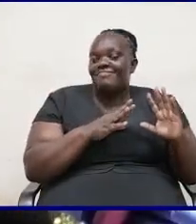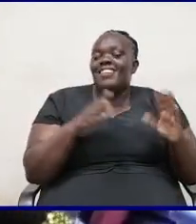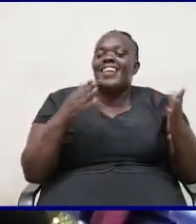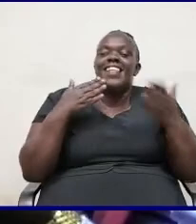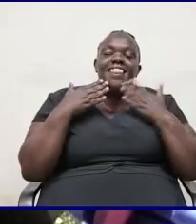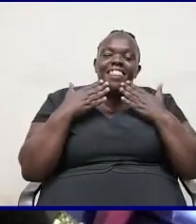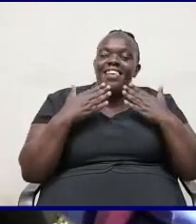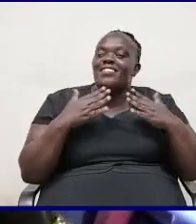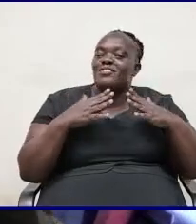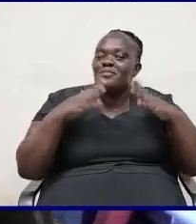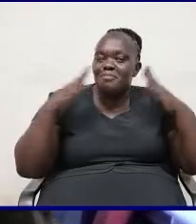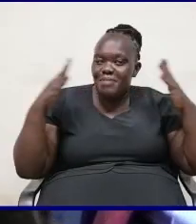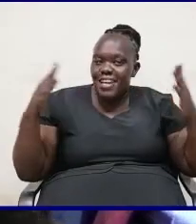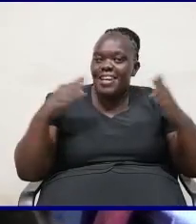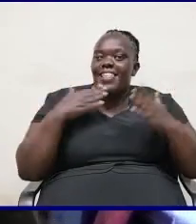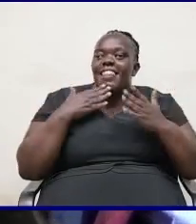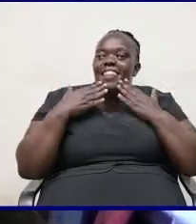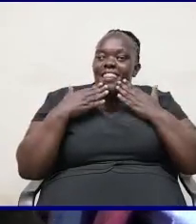Asante sana.